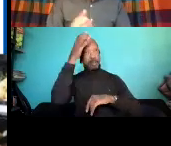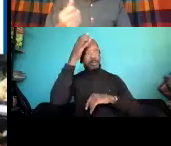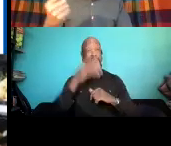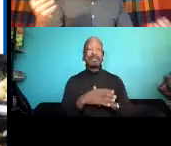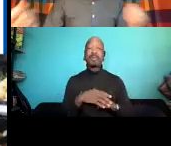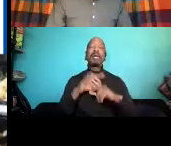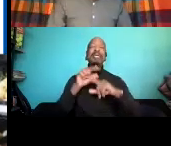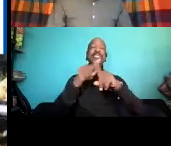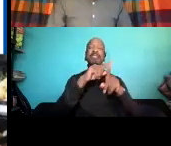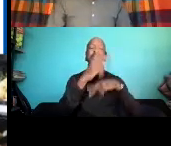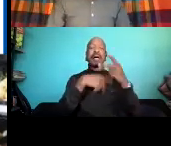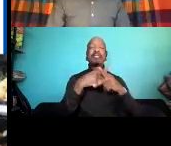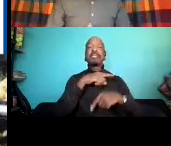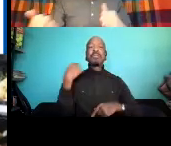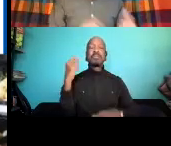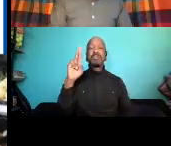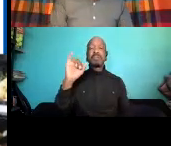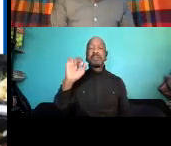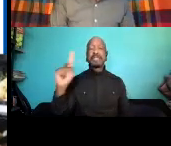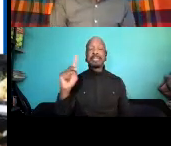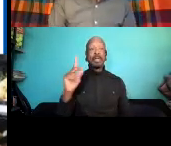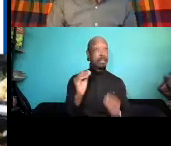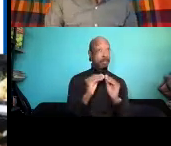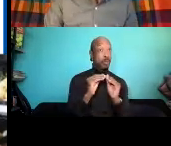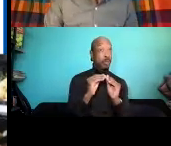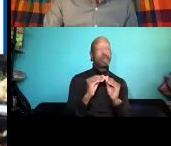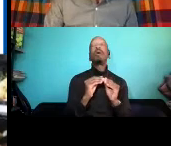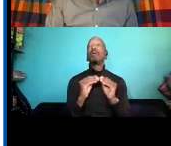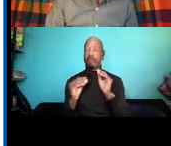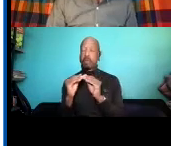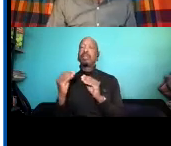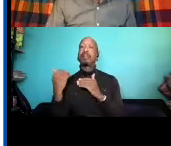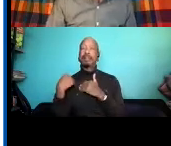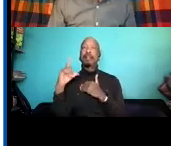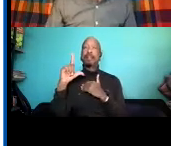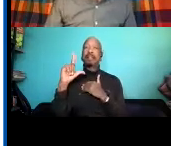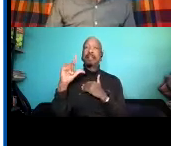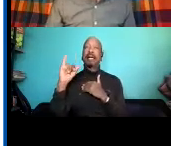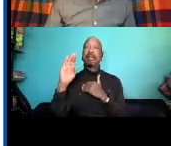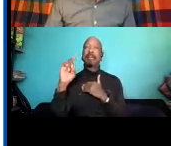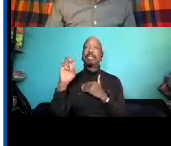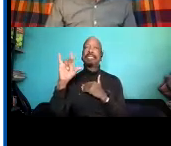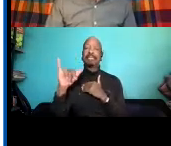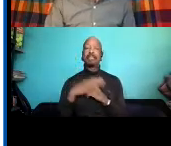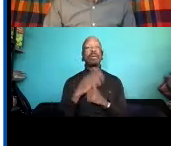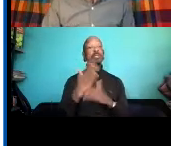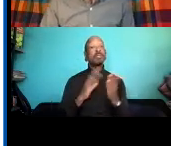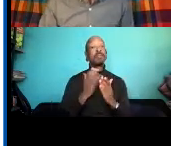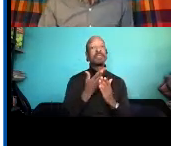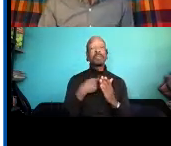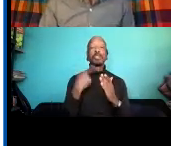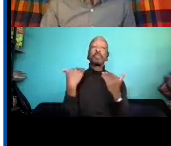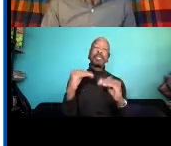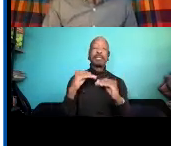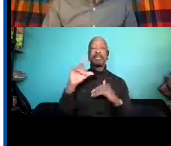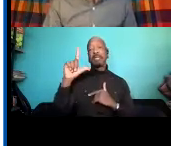risks, the more risk there is, the more liability there is. So some folks want to limit their liability. What does